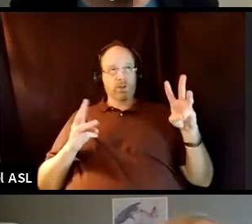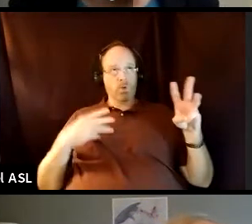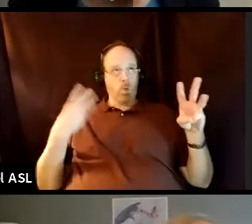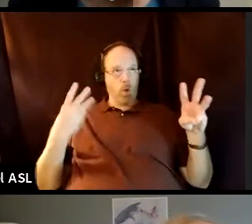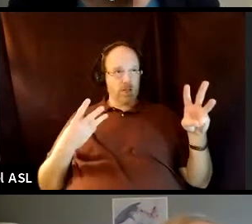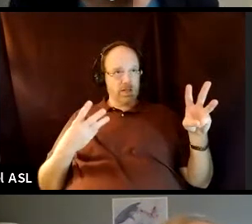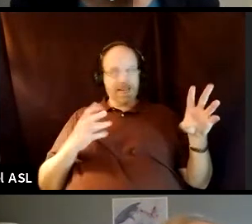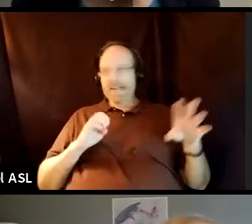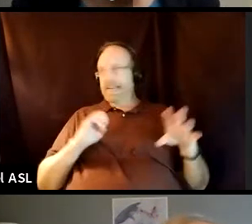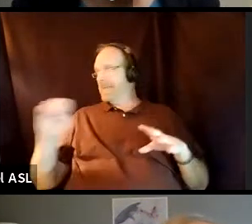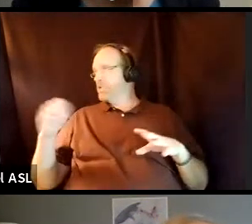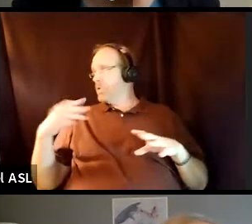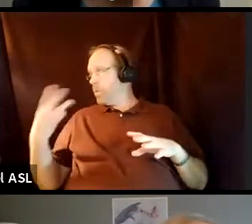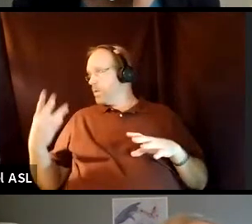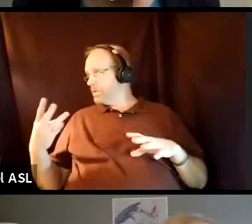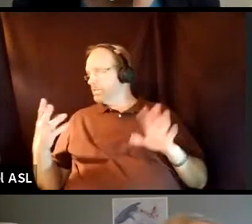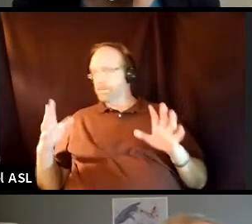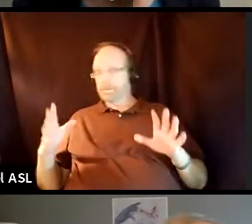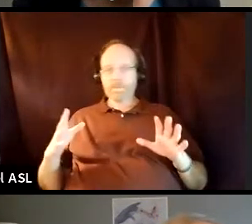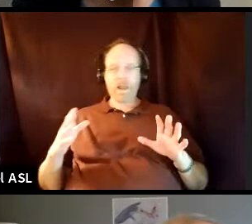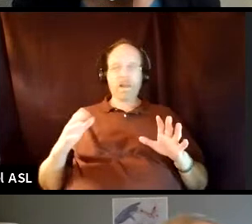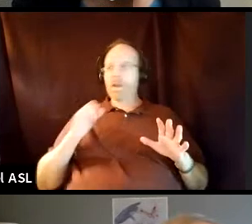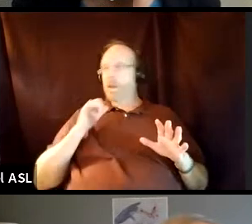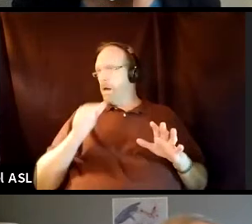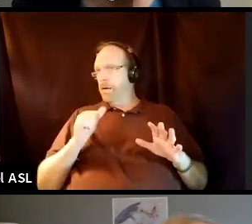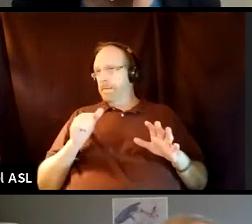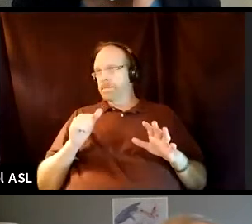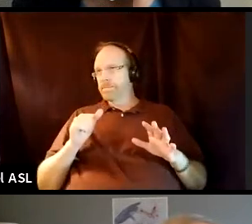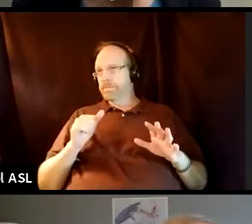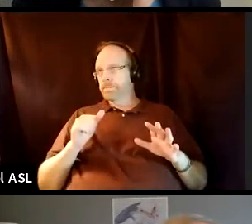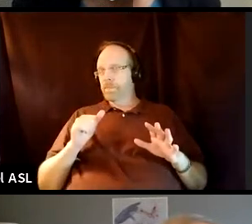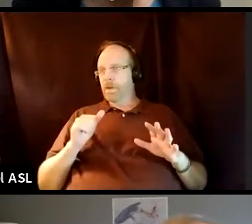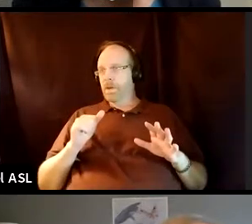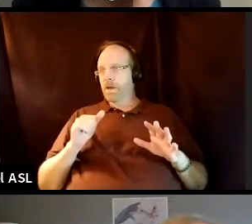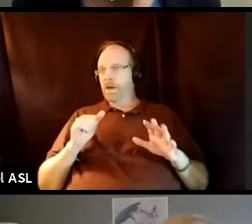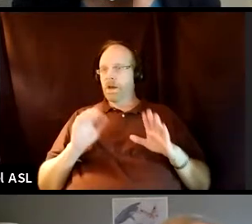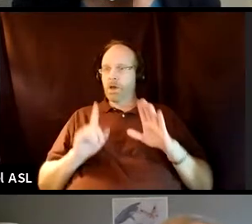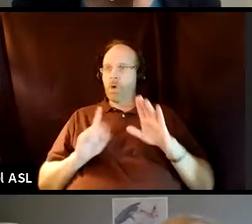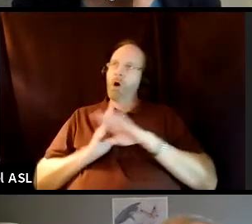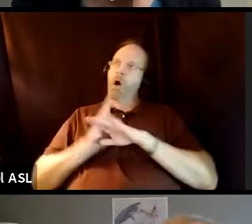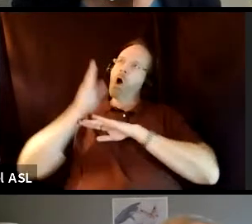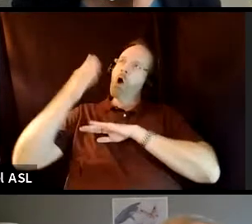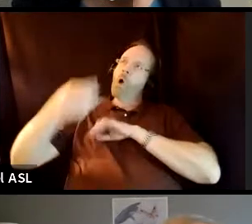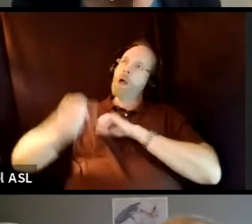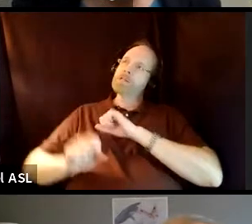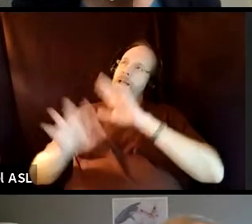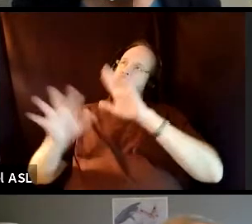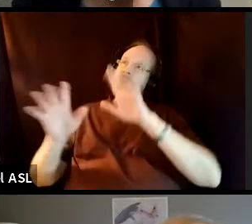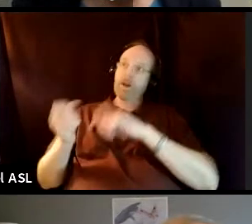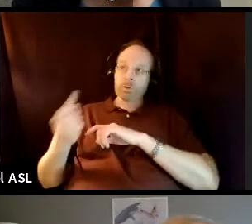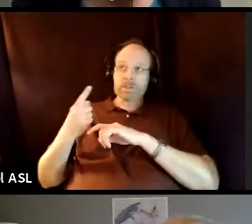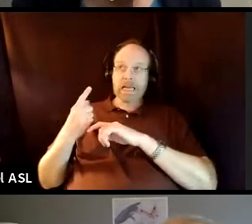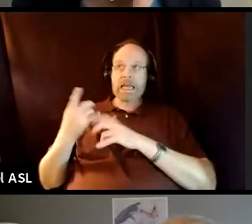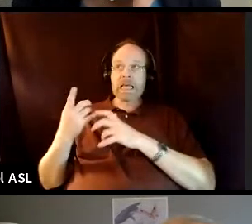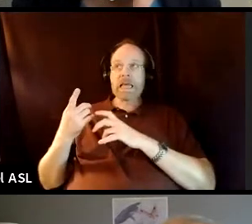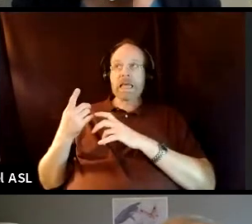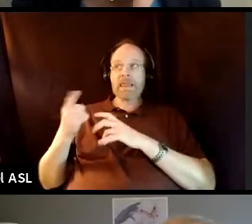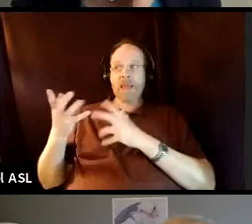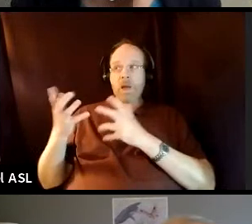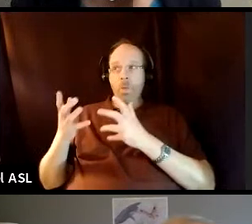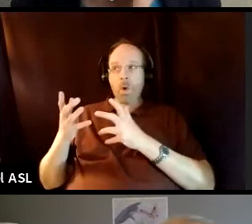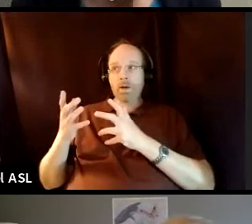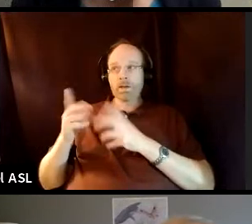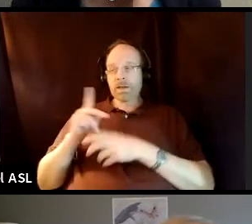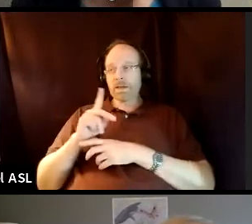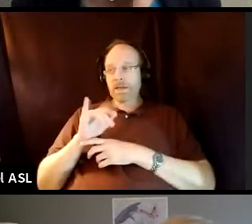and Eastern Washington, and to no longer span the mountain range. I'm understanding they want it in Kittitas, and